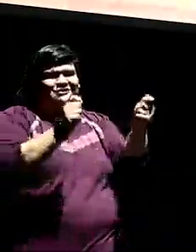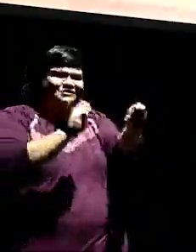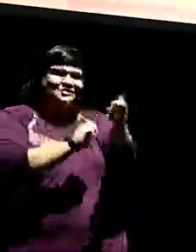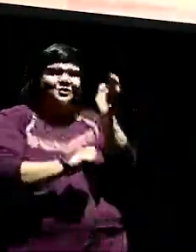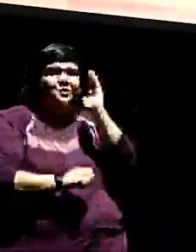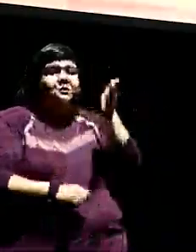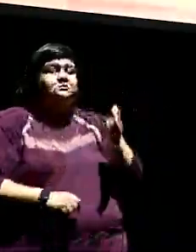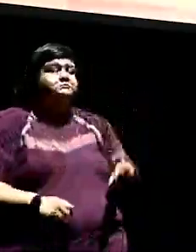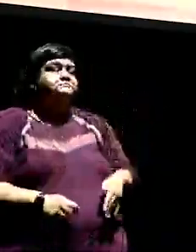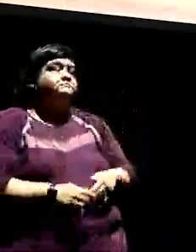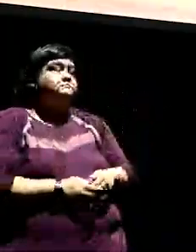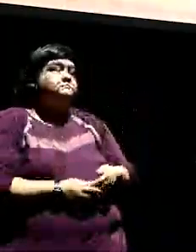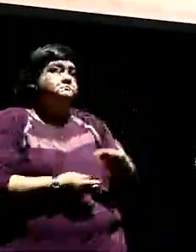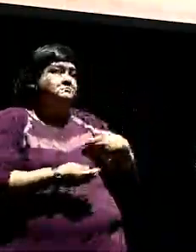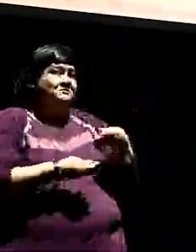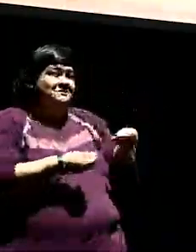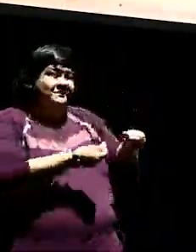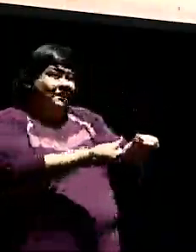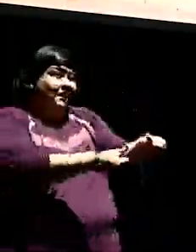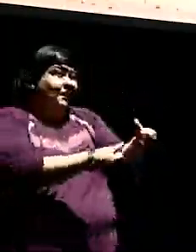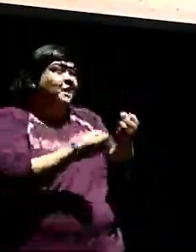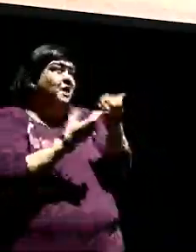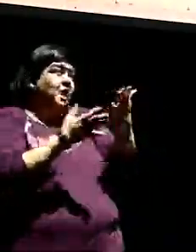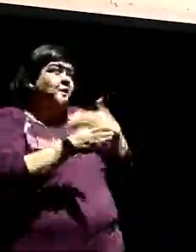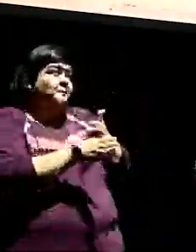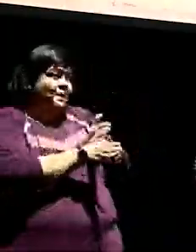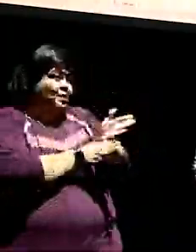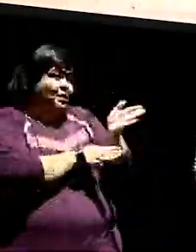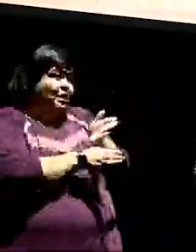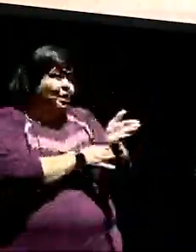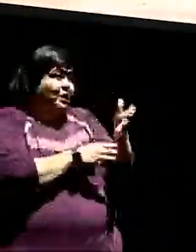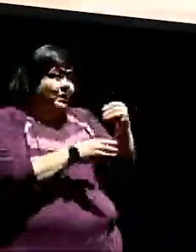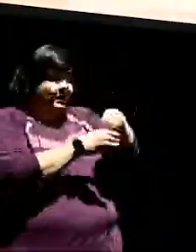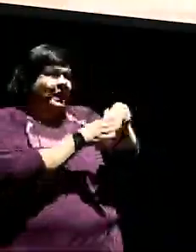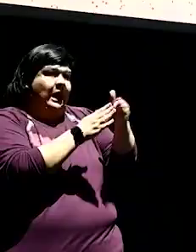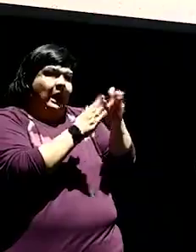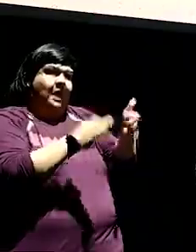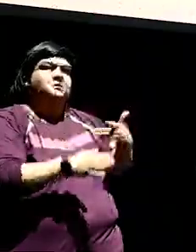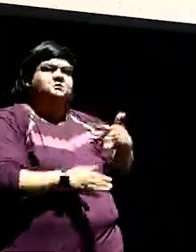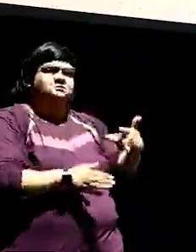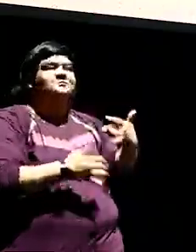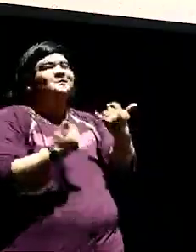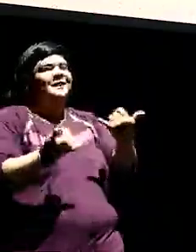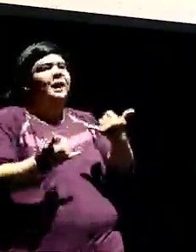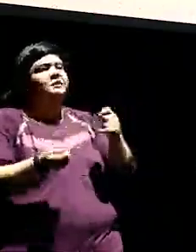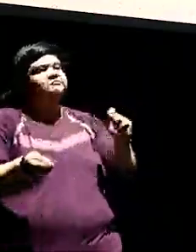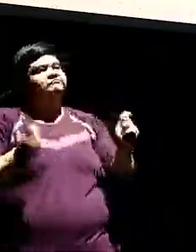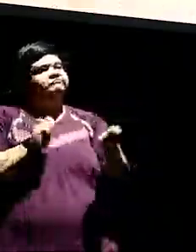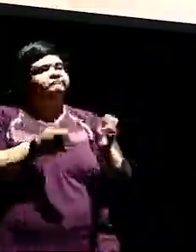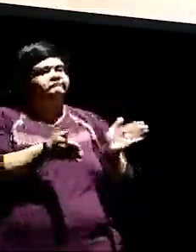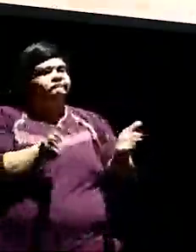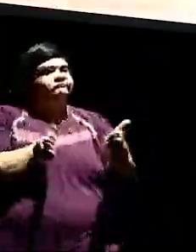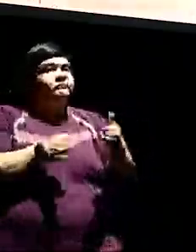Spending much of my career in-house, I am now consulting, and it's,